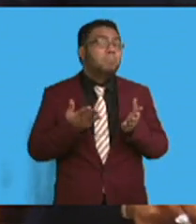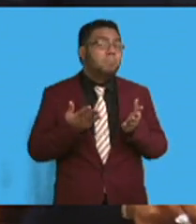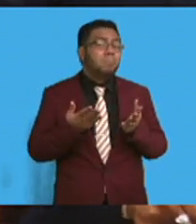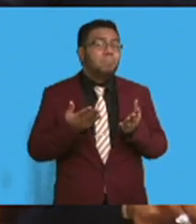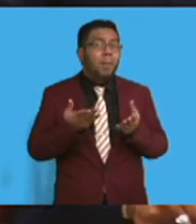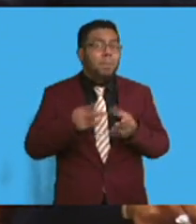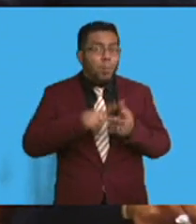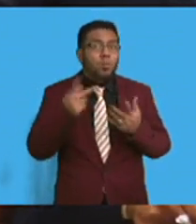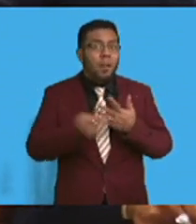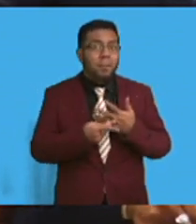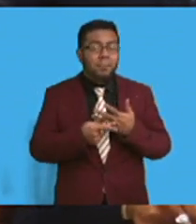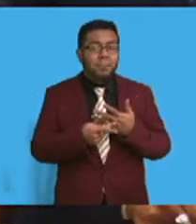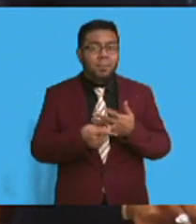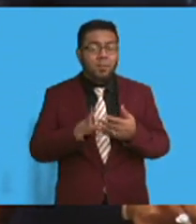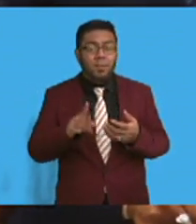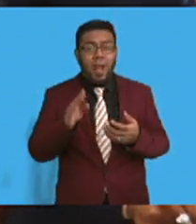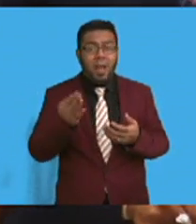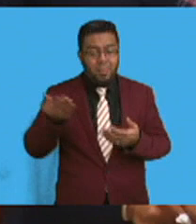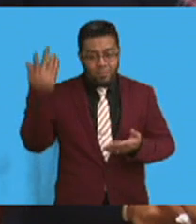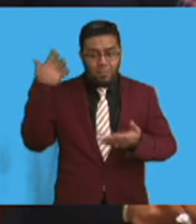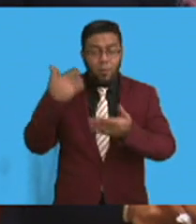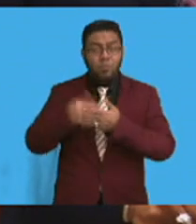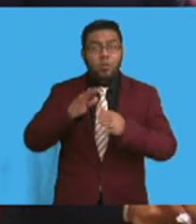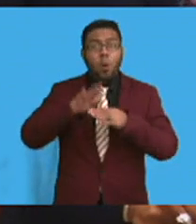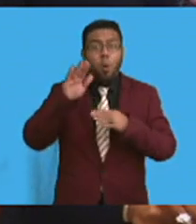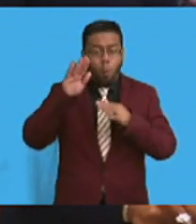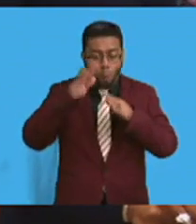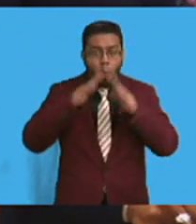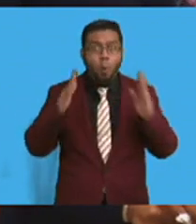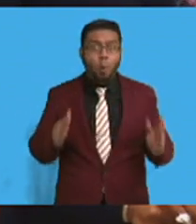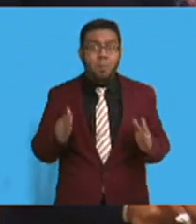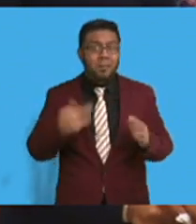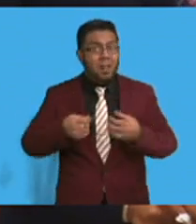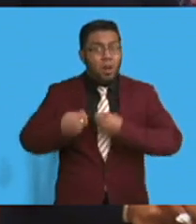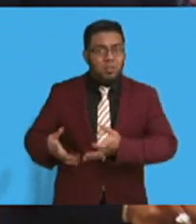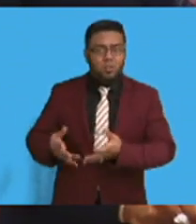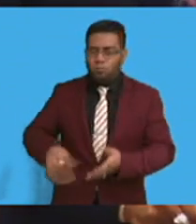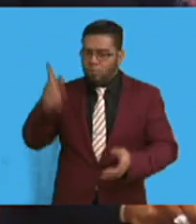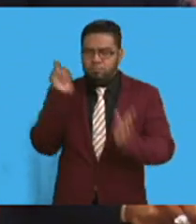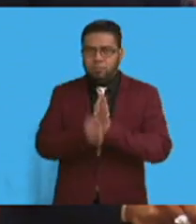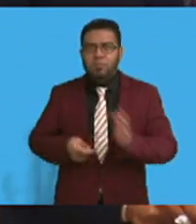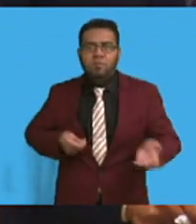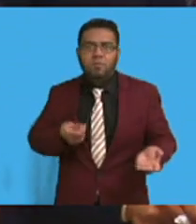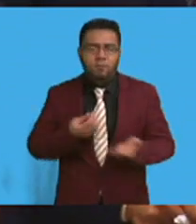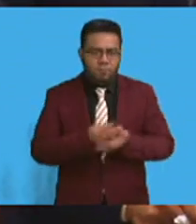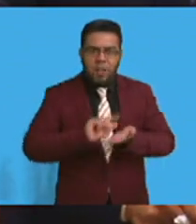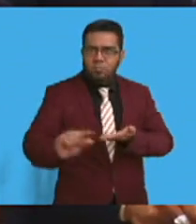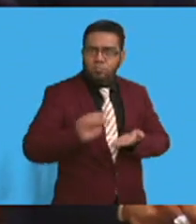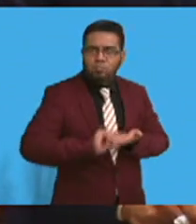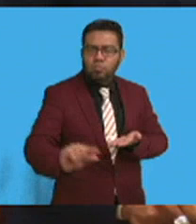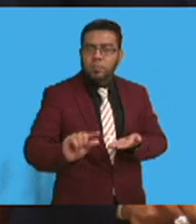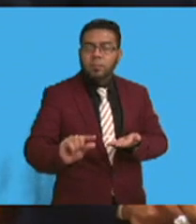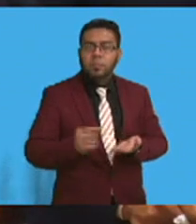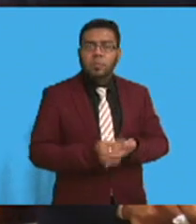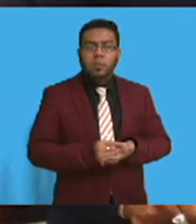program would mean that in the aftermath of a serious storm, if a home is lost, immediate funds can be paid out to affected Fijians. And we are also looking to